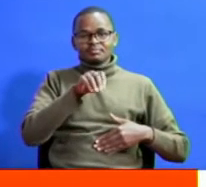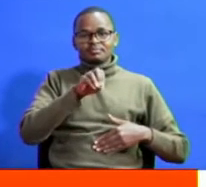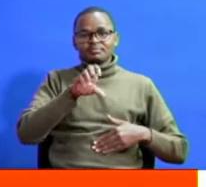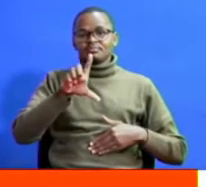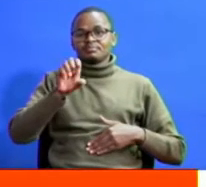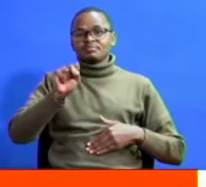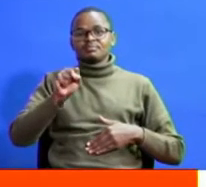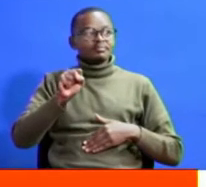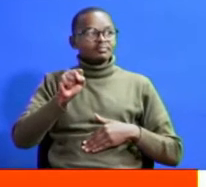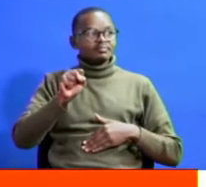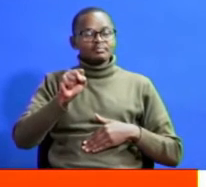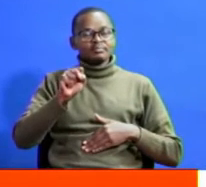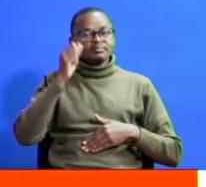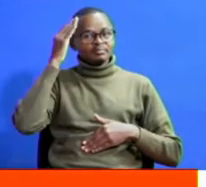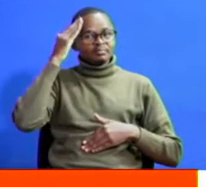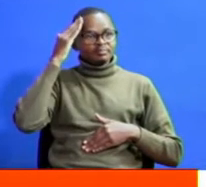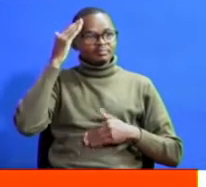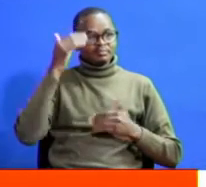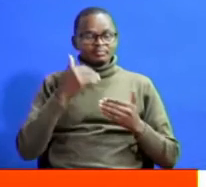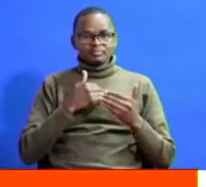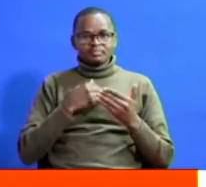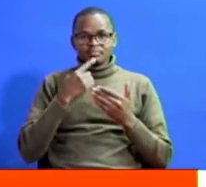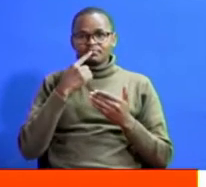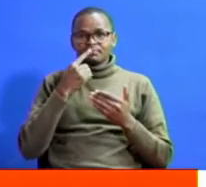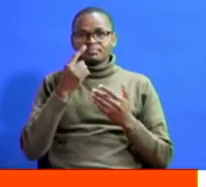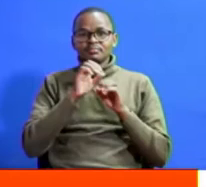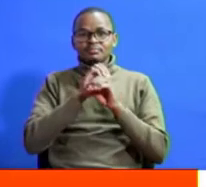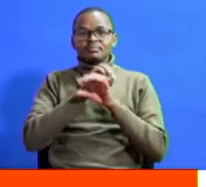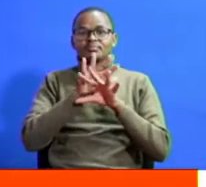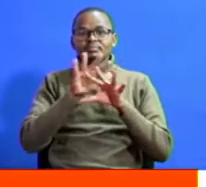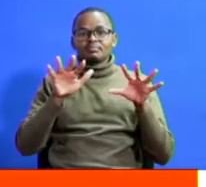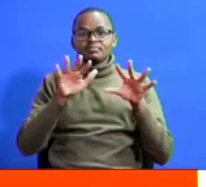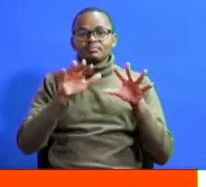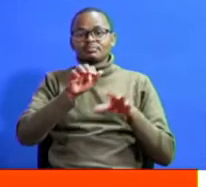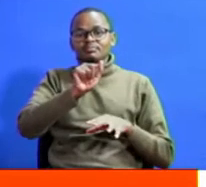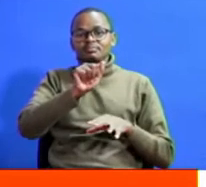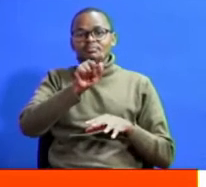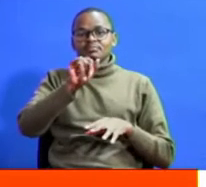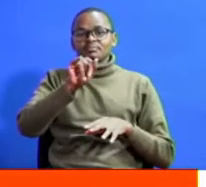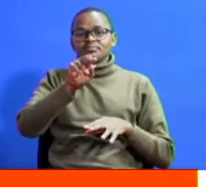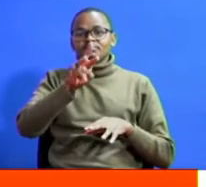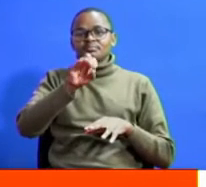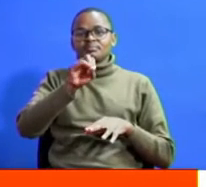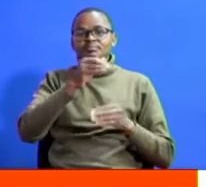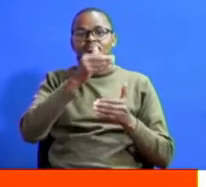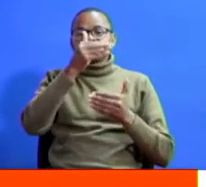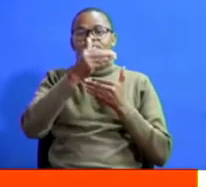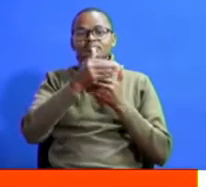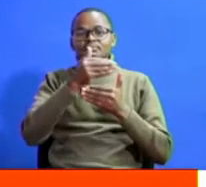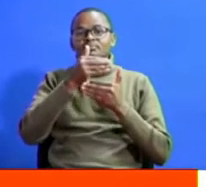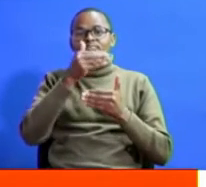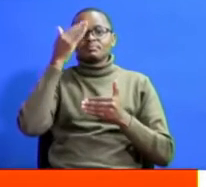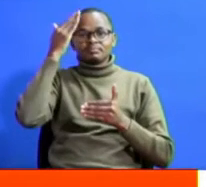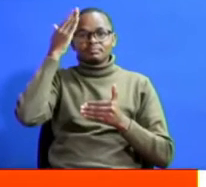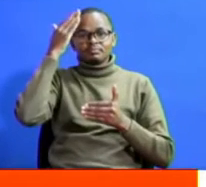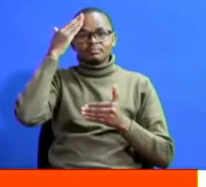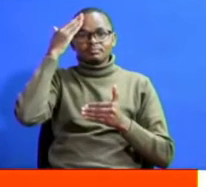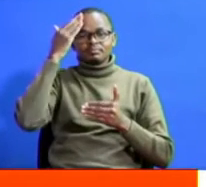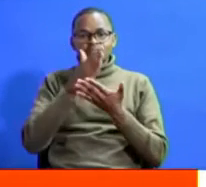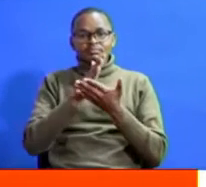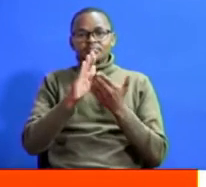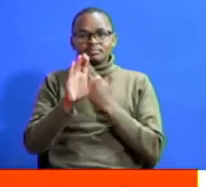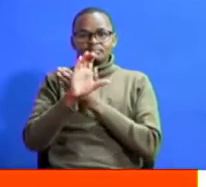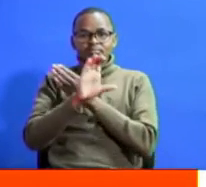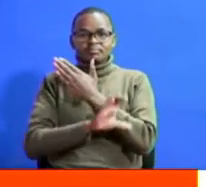this race, you know, they've stated clearly that the Azimio is ahead, of course, popular in some of the counties